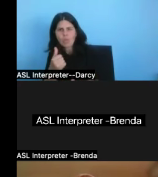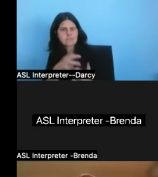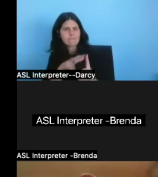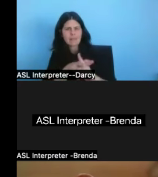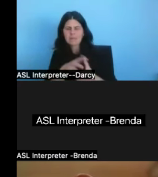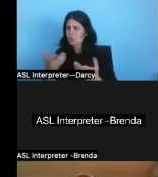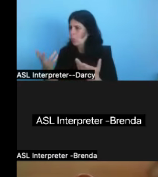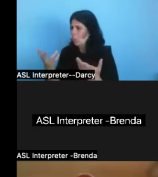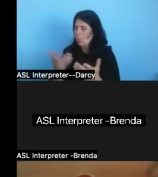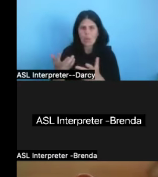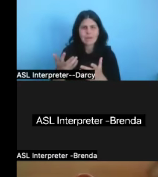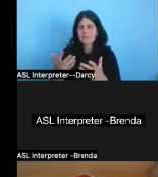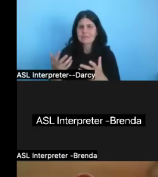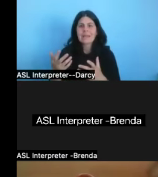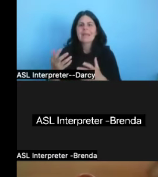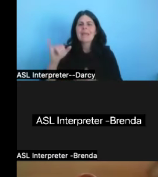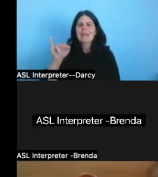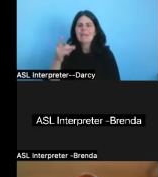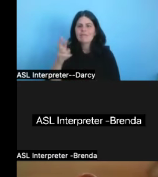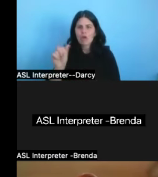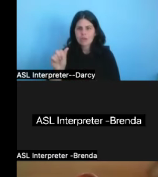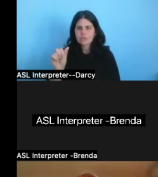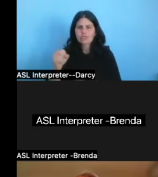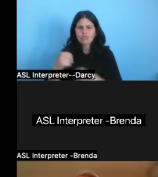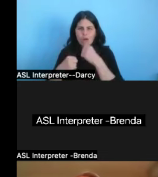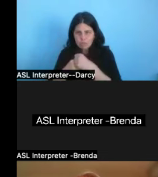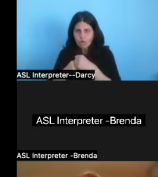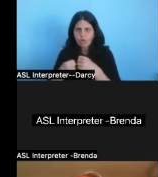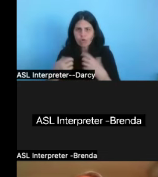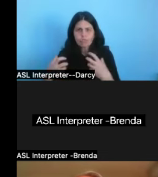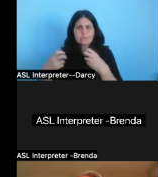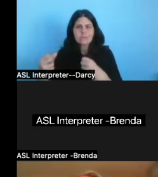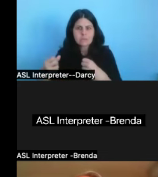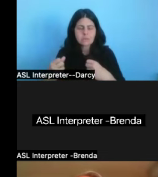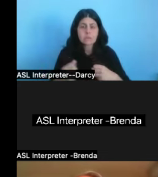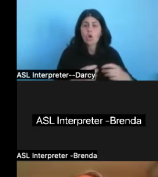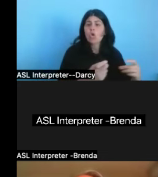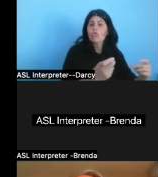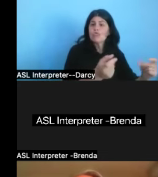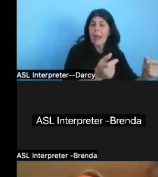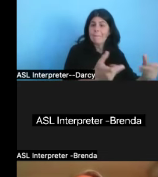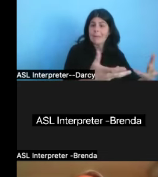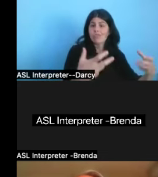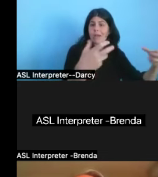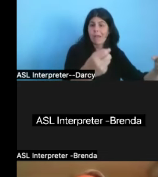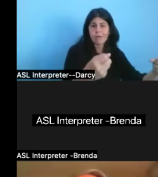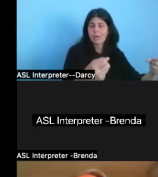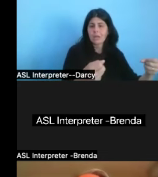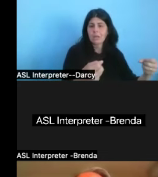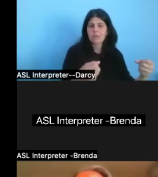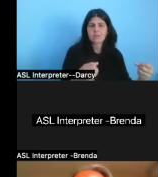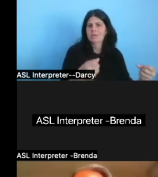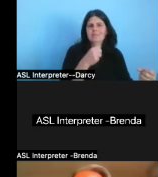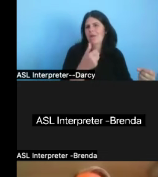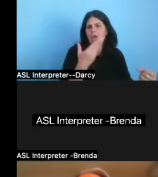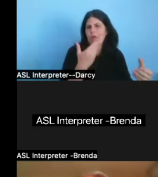of resilience, and I alluded to recovery, rapid recovery is not sufficient term, which is commonly used